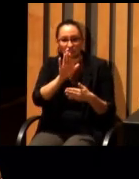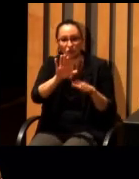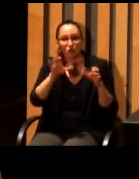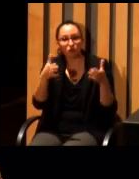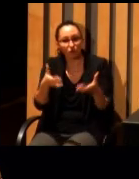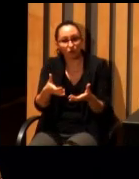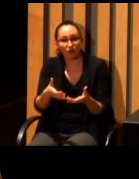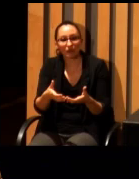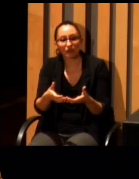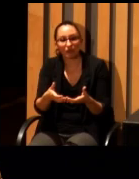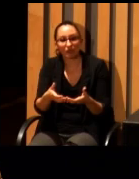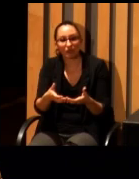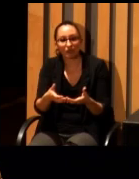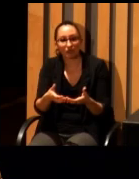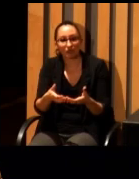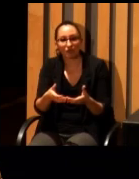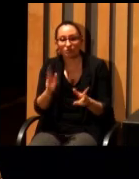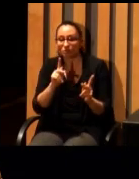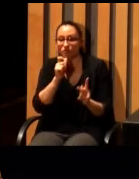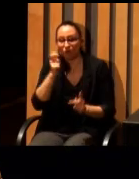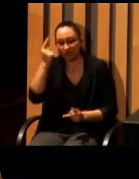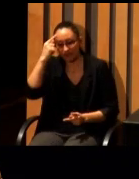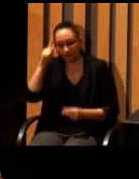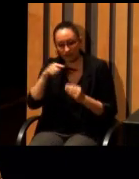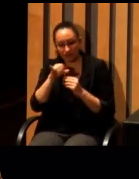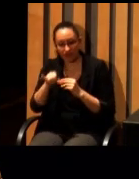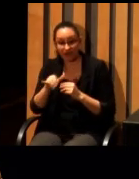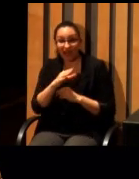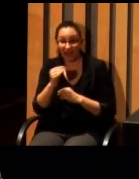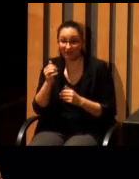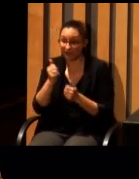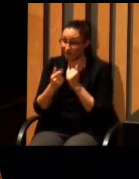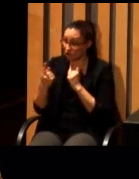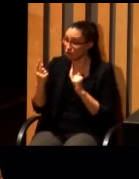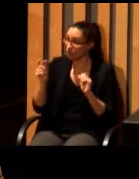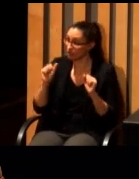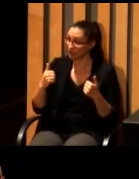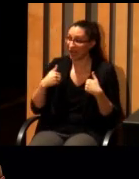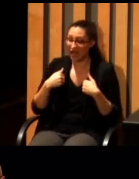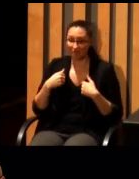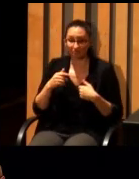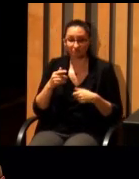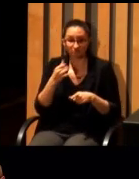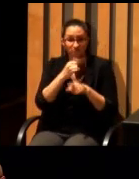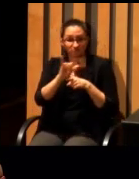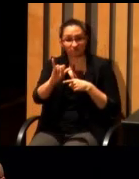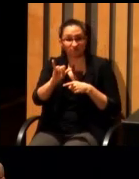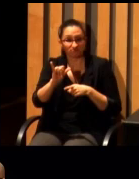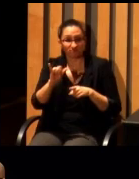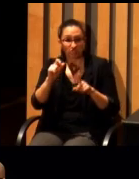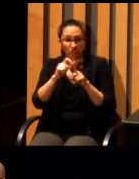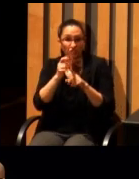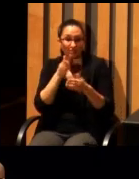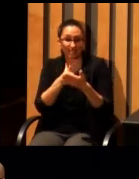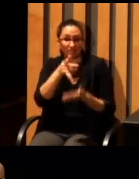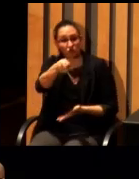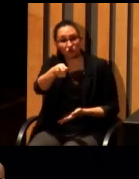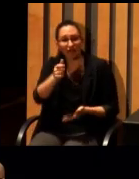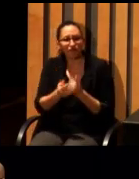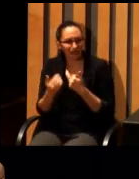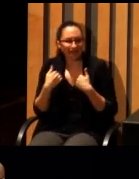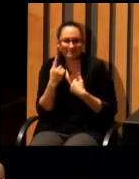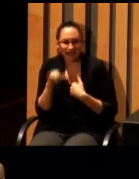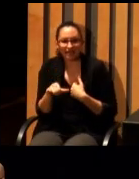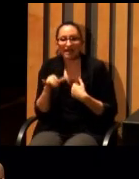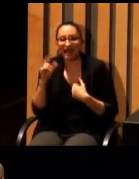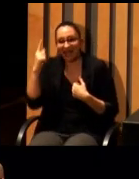to whoever you are? And everybody has some derogatory term about them. I think that's why this is so